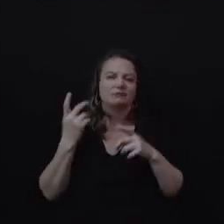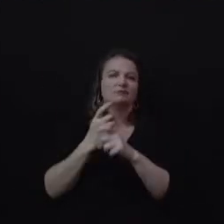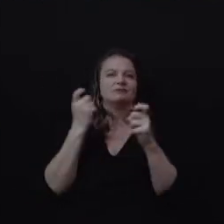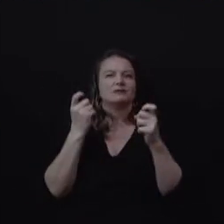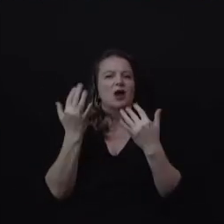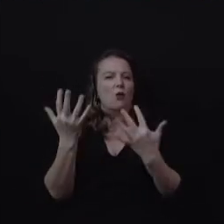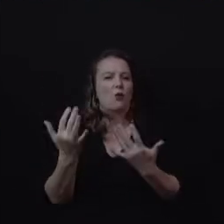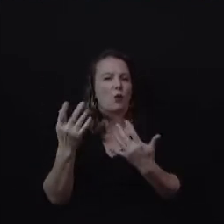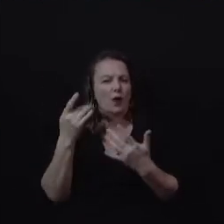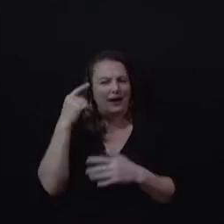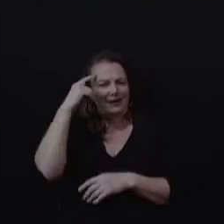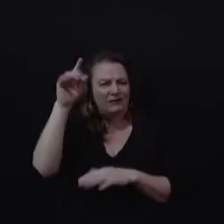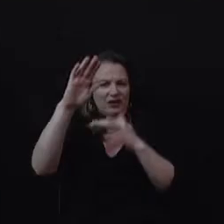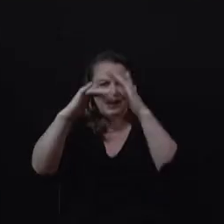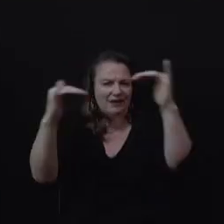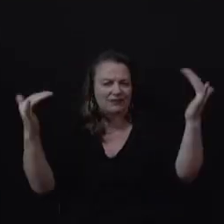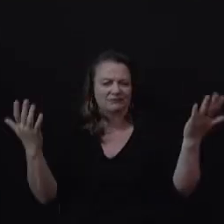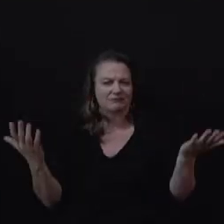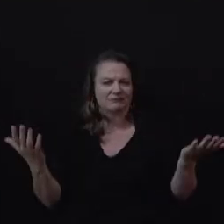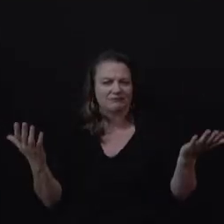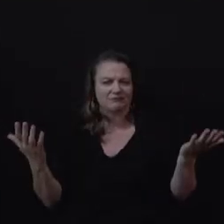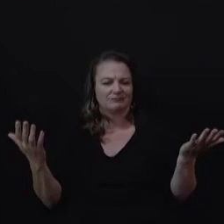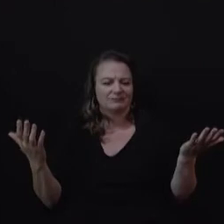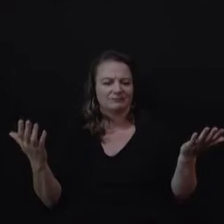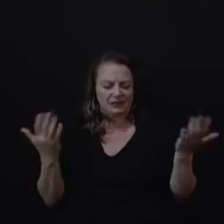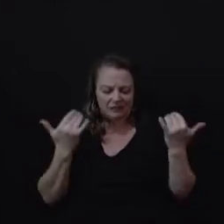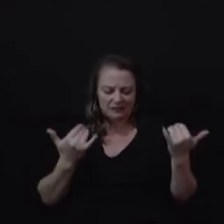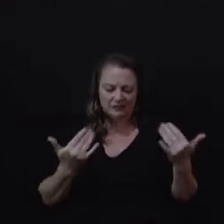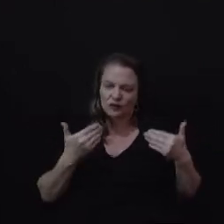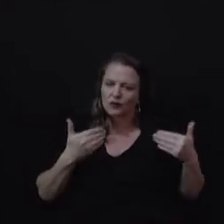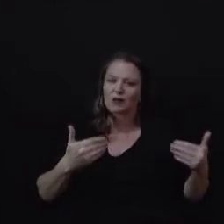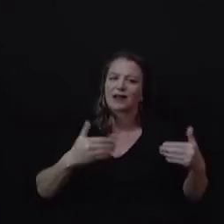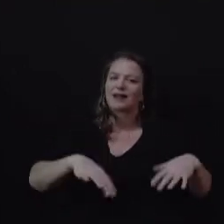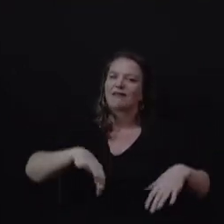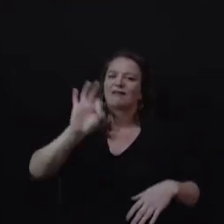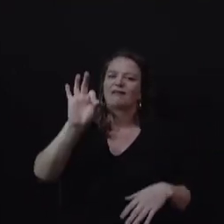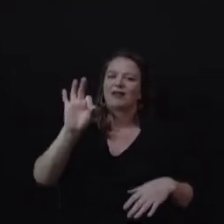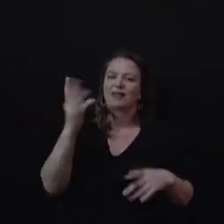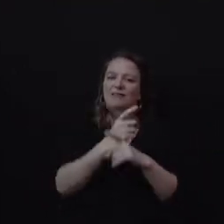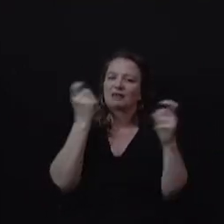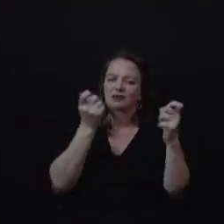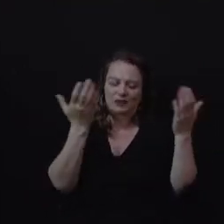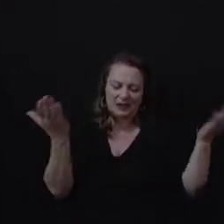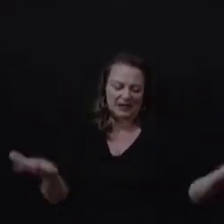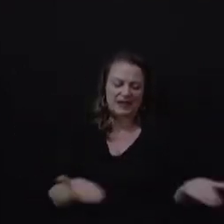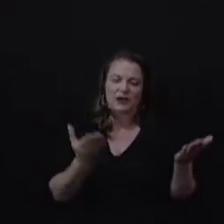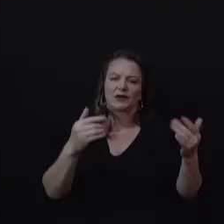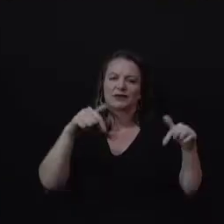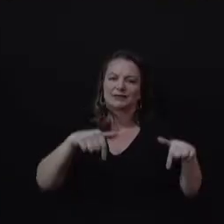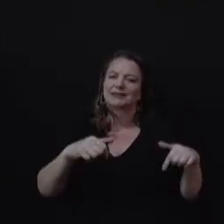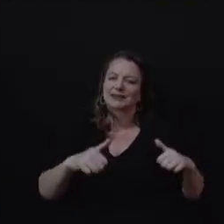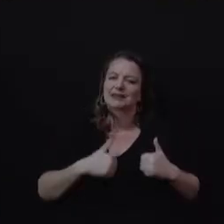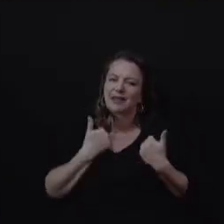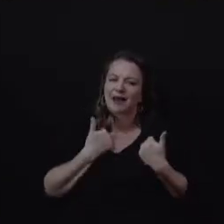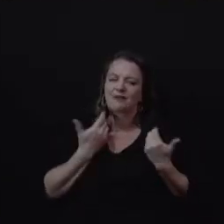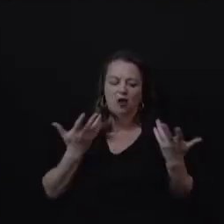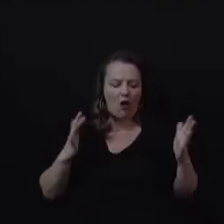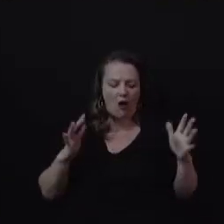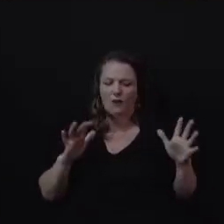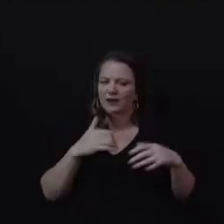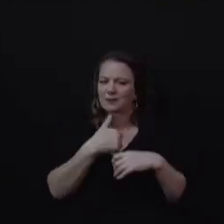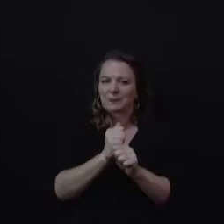heaven? Why are we not finding in the victory down here in this life when we've already been made